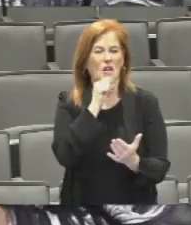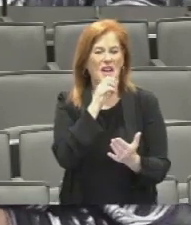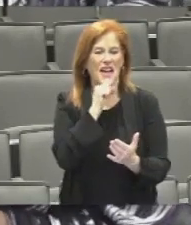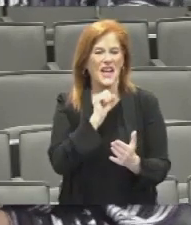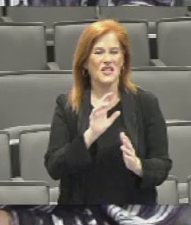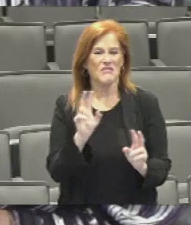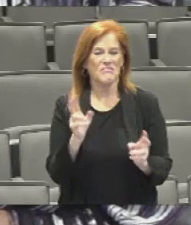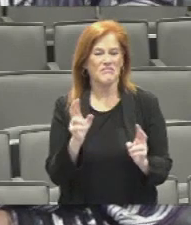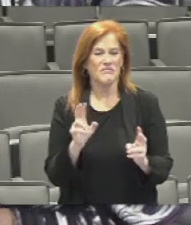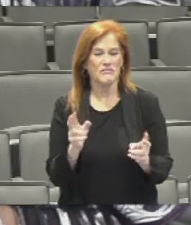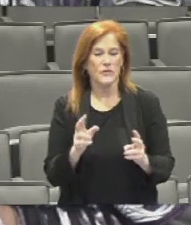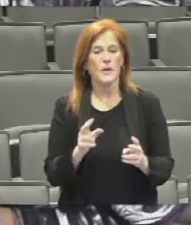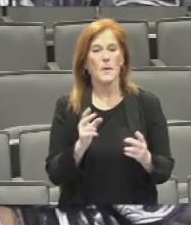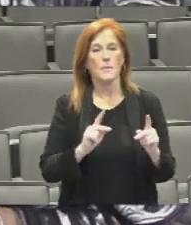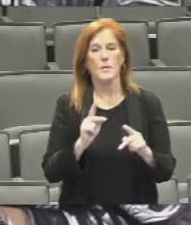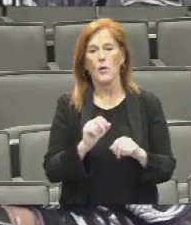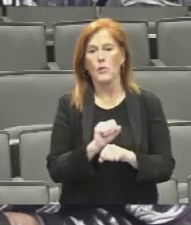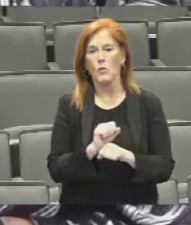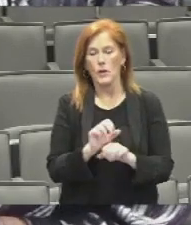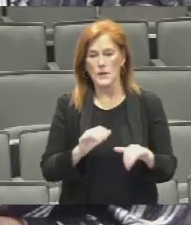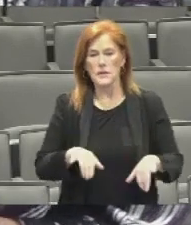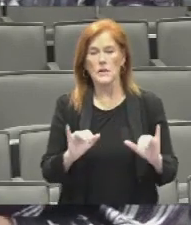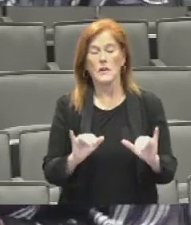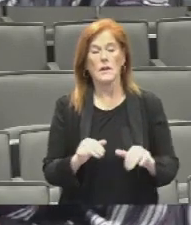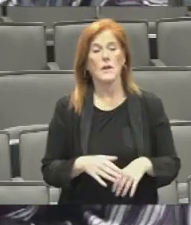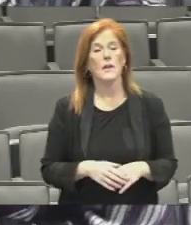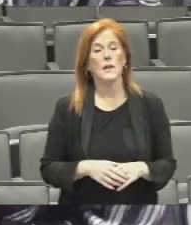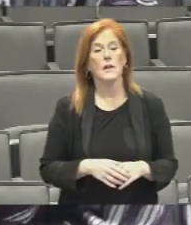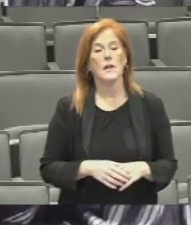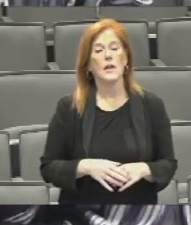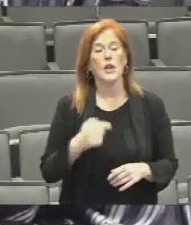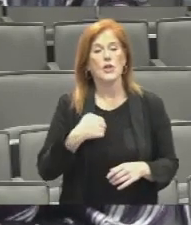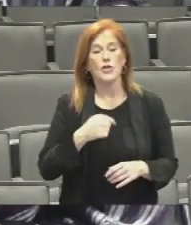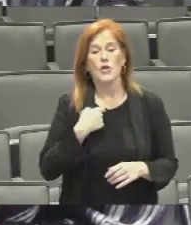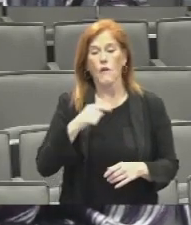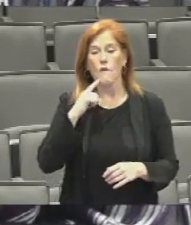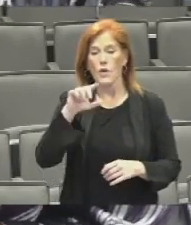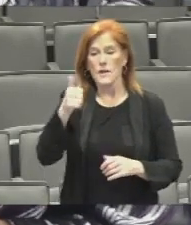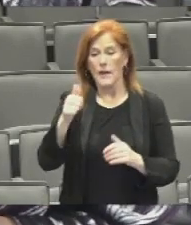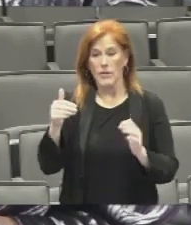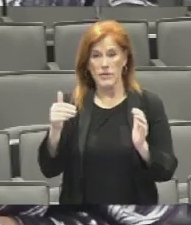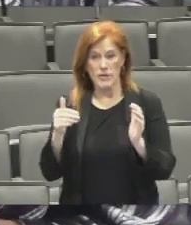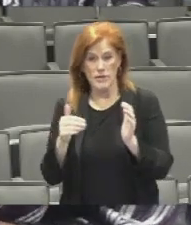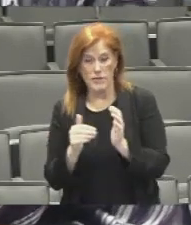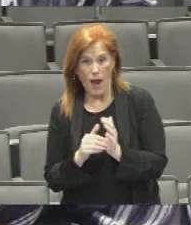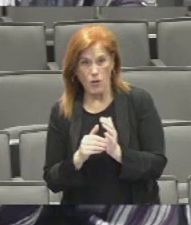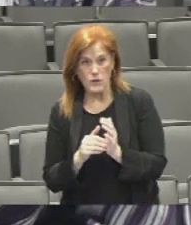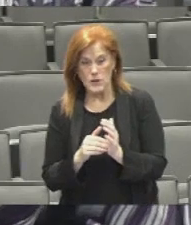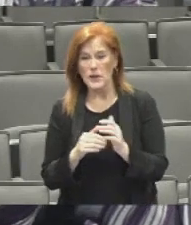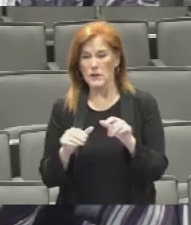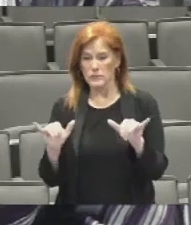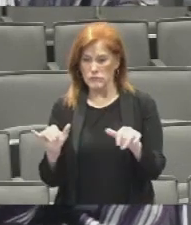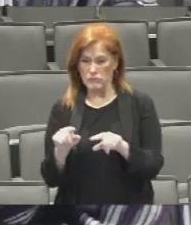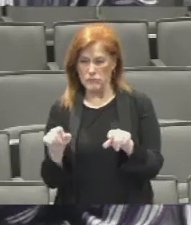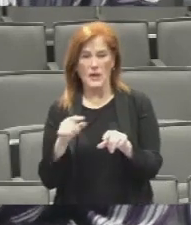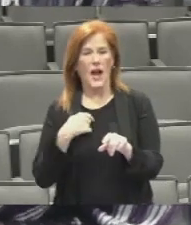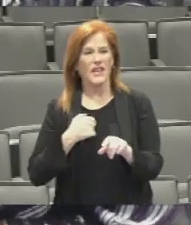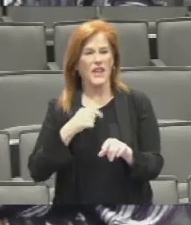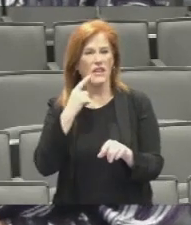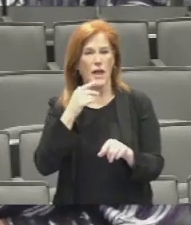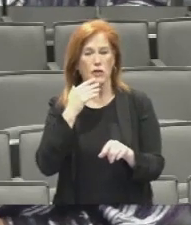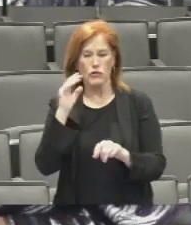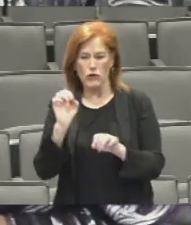working individuals. When we look at the rate per 10,000, and that is usually a measure that I think is a good